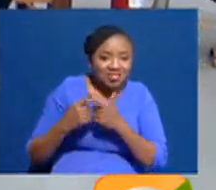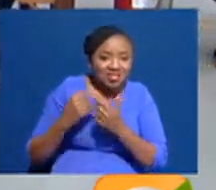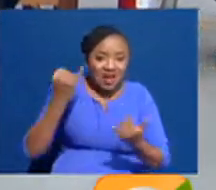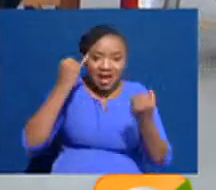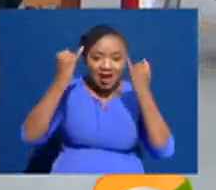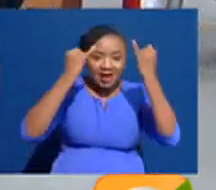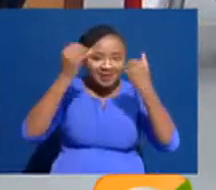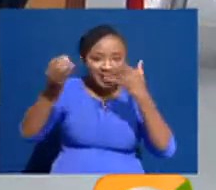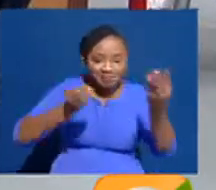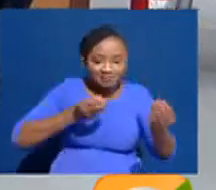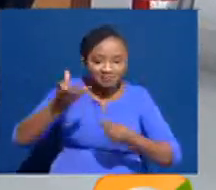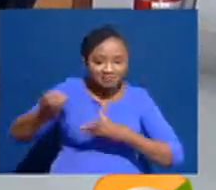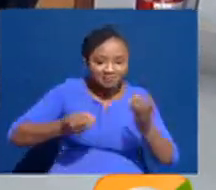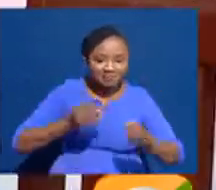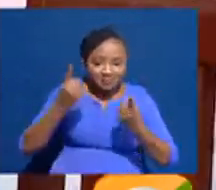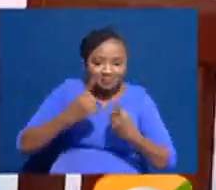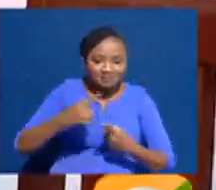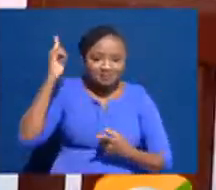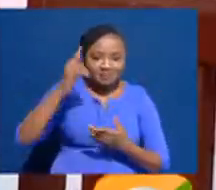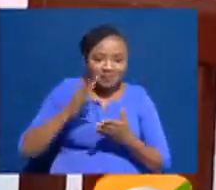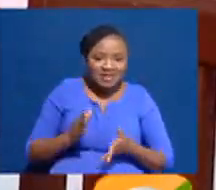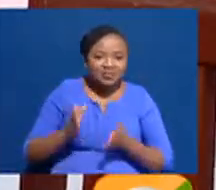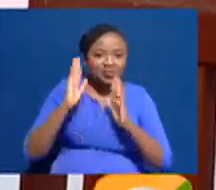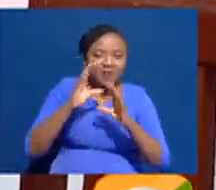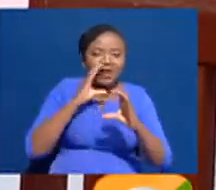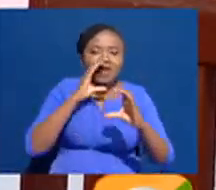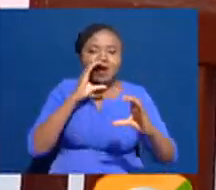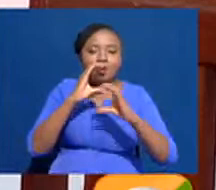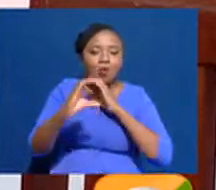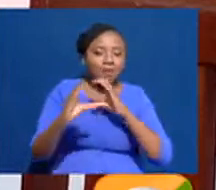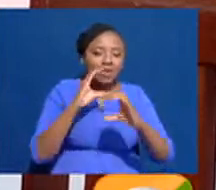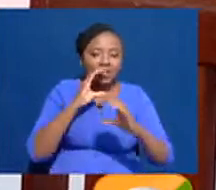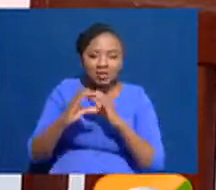encapsulated in the right documents as a presentation for